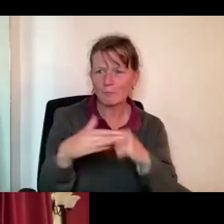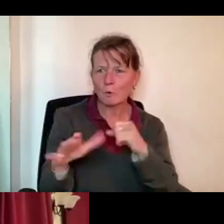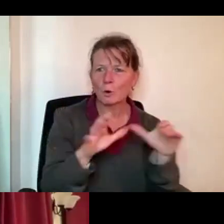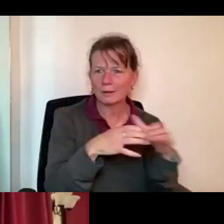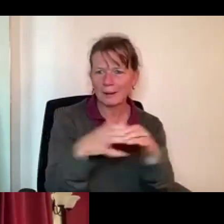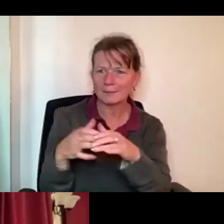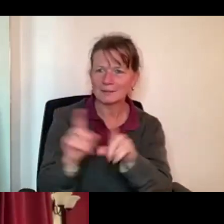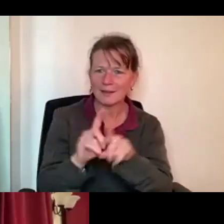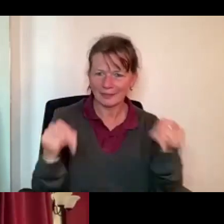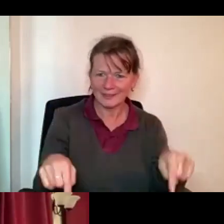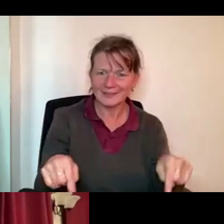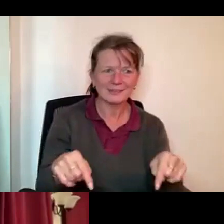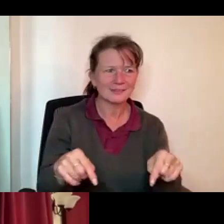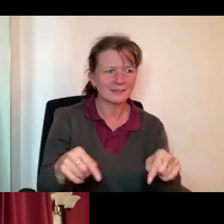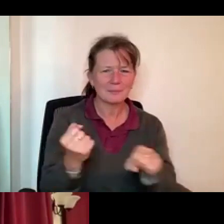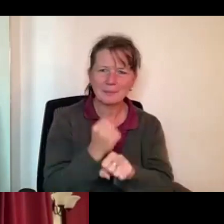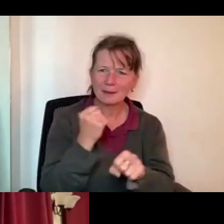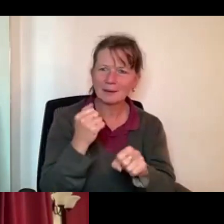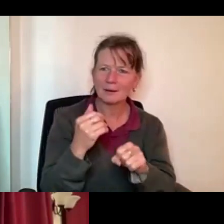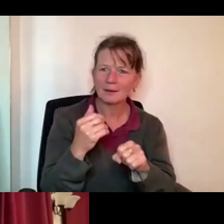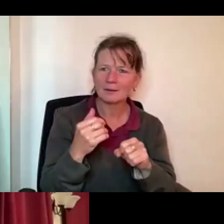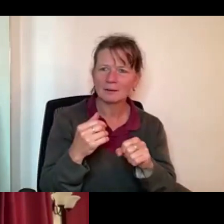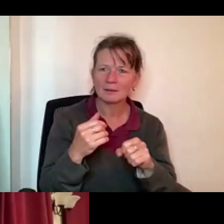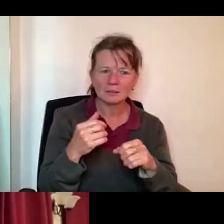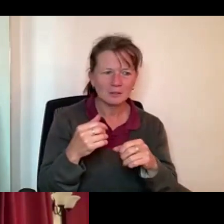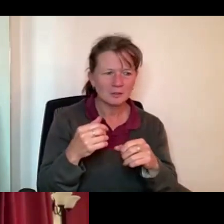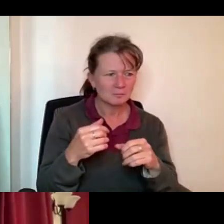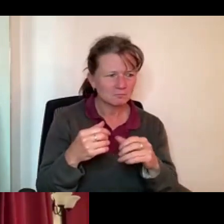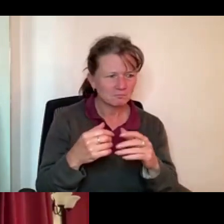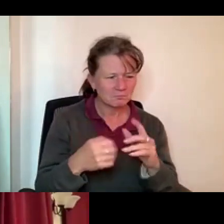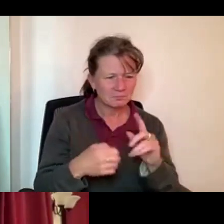making this, taking these steps. I know there's Open